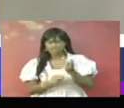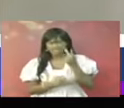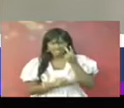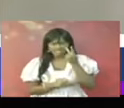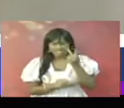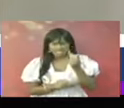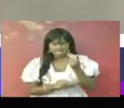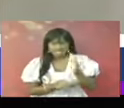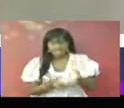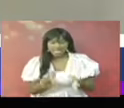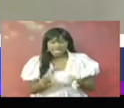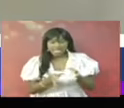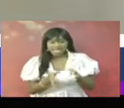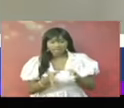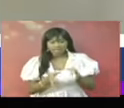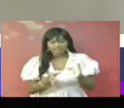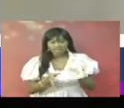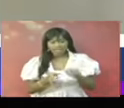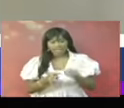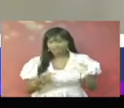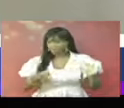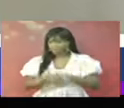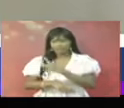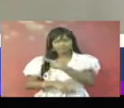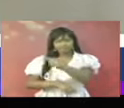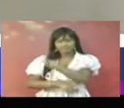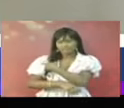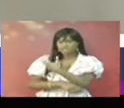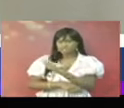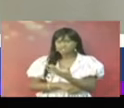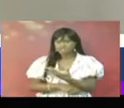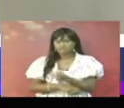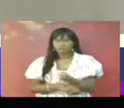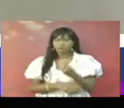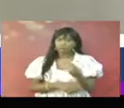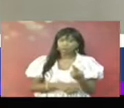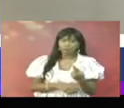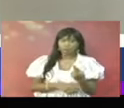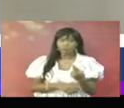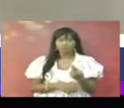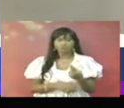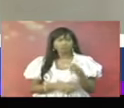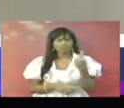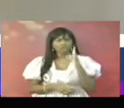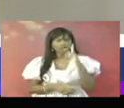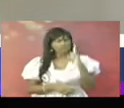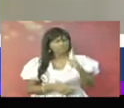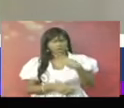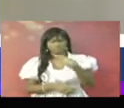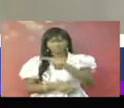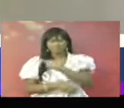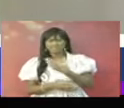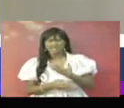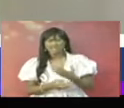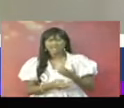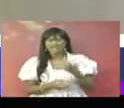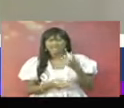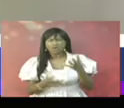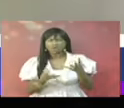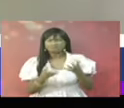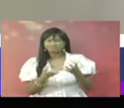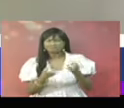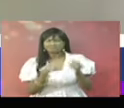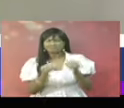they were vaccinated, fully vaccinated, and or whether or not they had had one shot of the vaccine. I was wondering if we could get